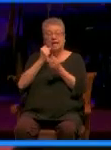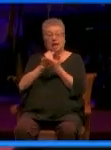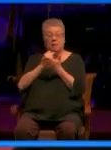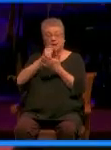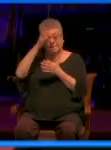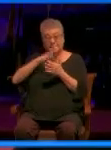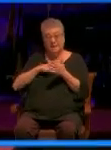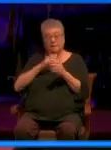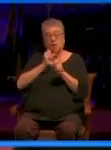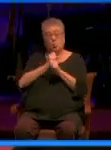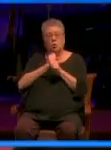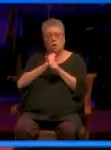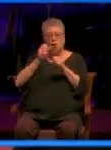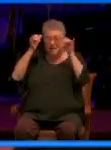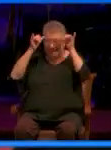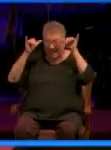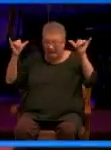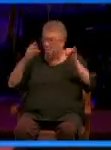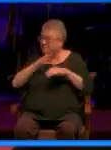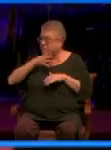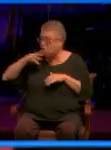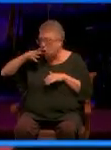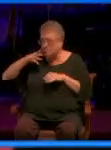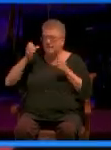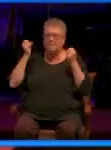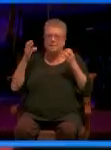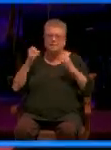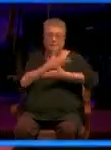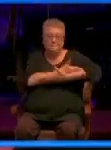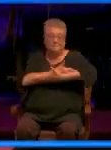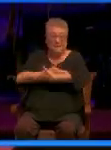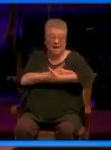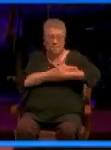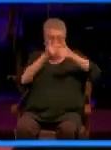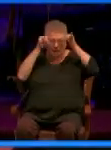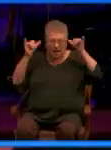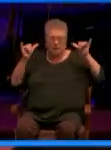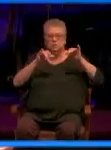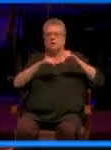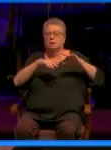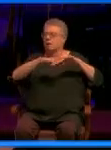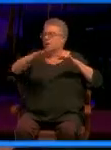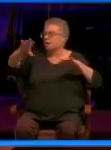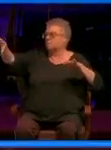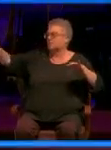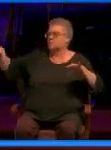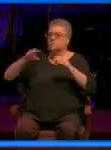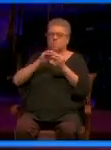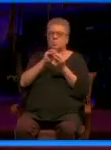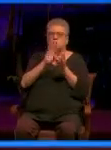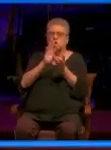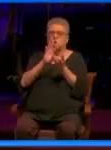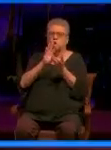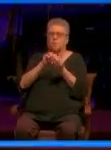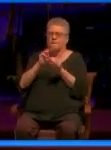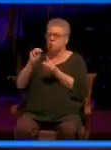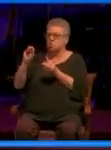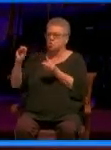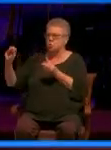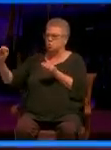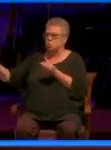a cattle farm. They had just had calves all over the place. And all these calves were mooing,